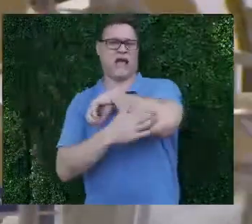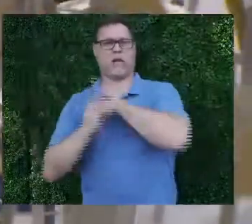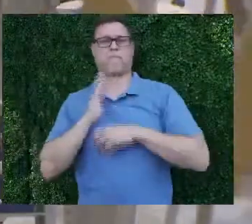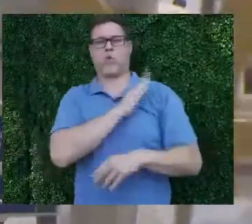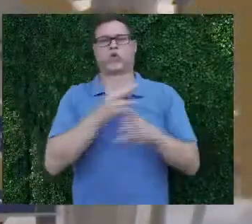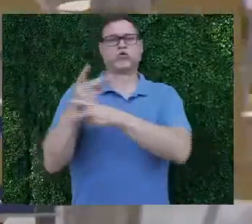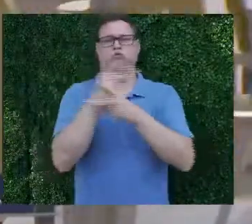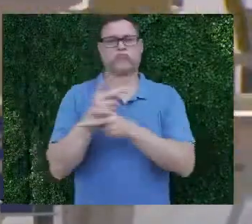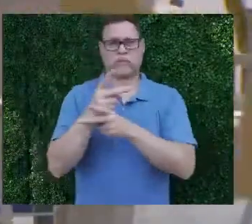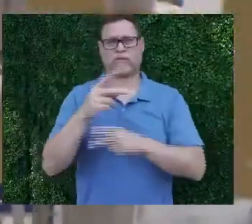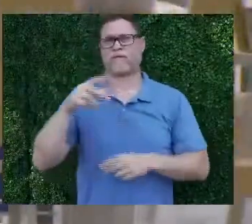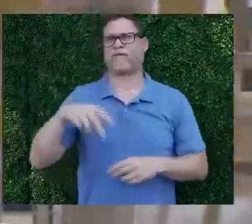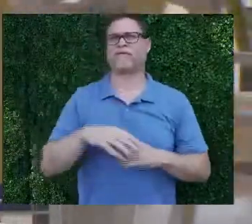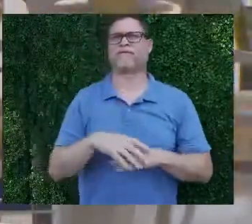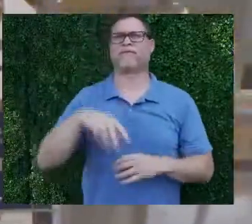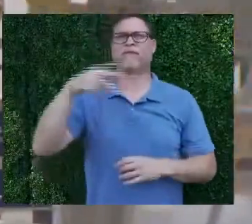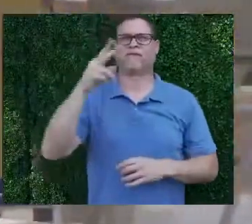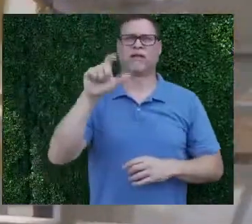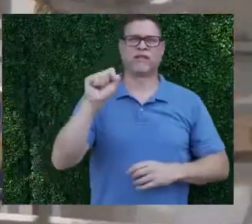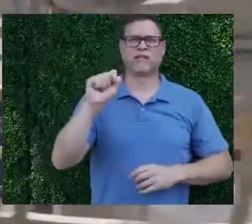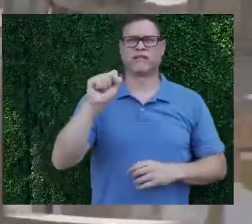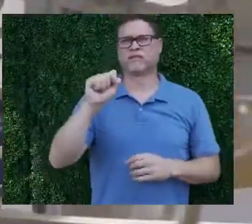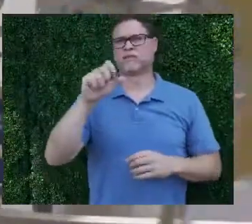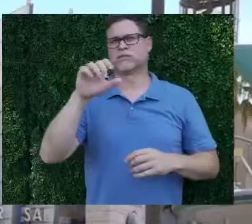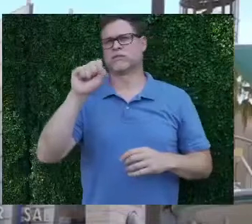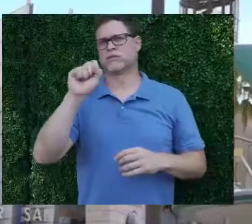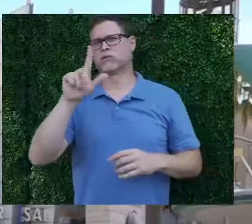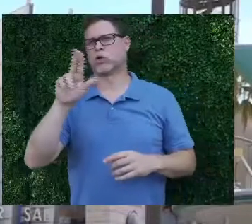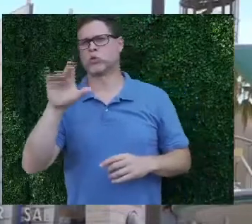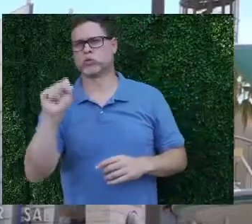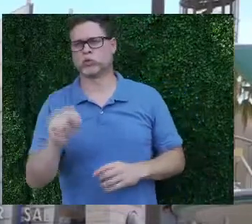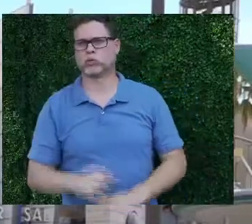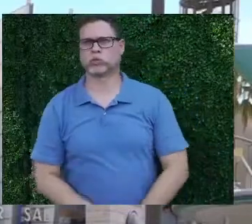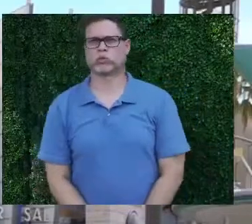of Supervisors, Hilda Solis.